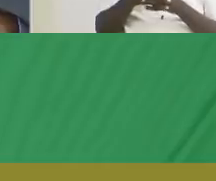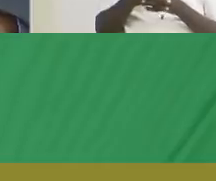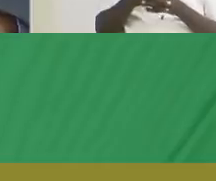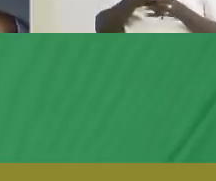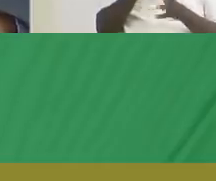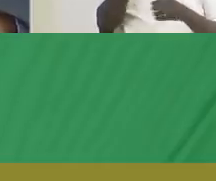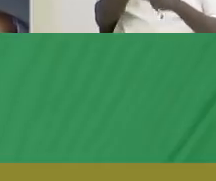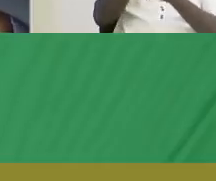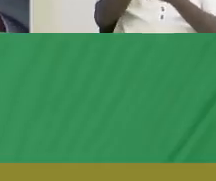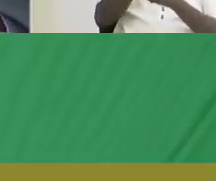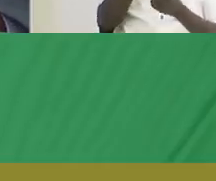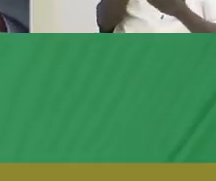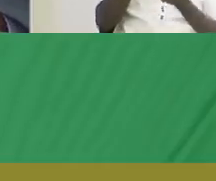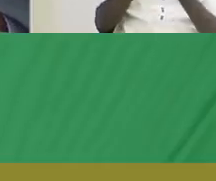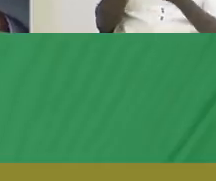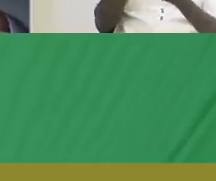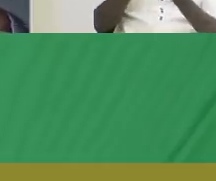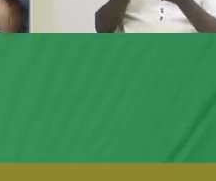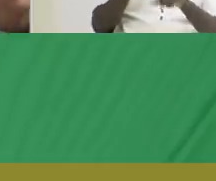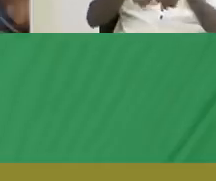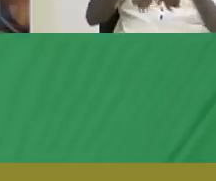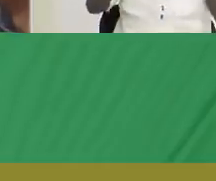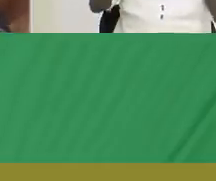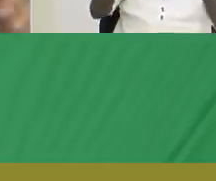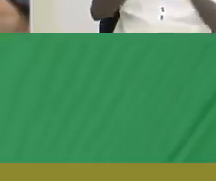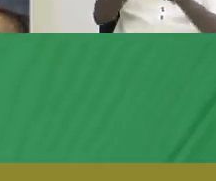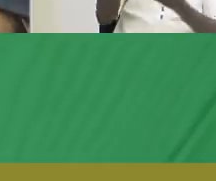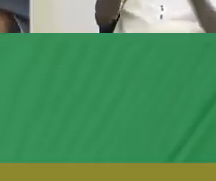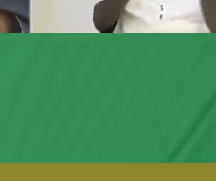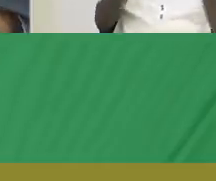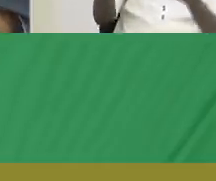just release the vehicle back to Sana.